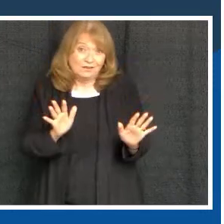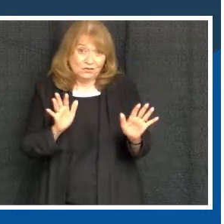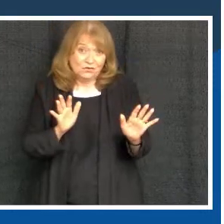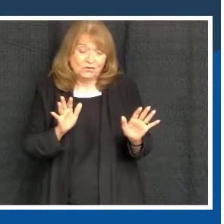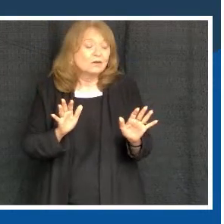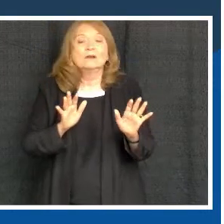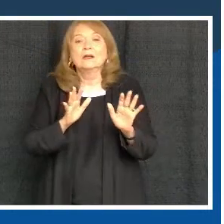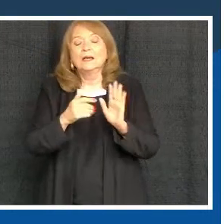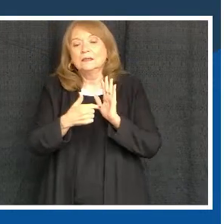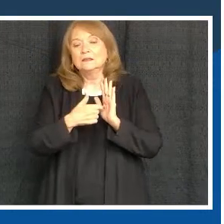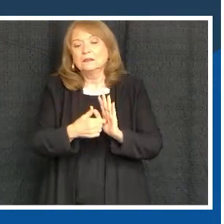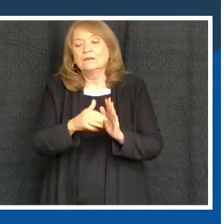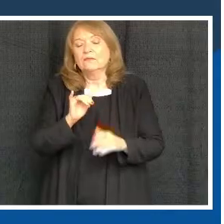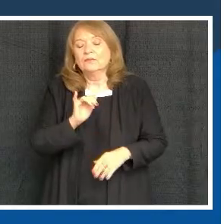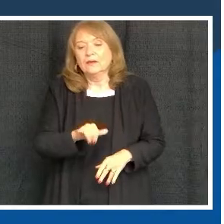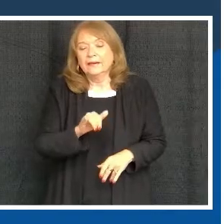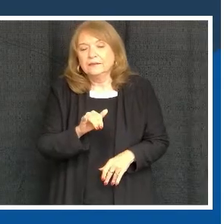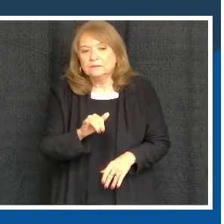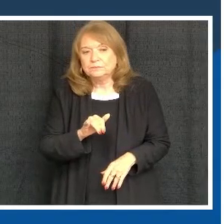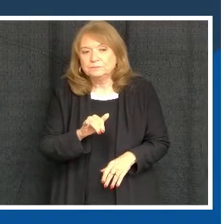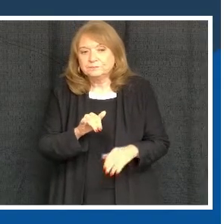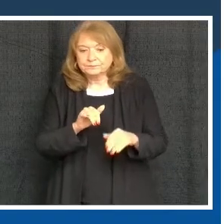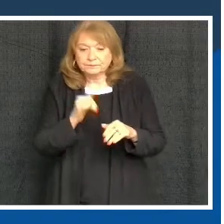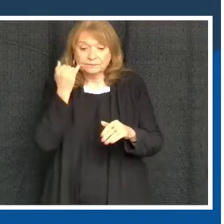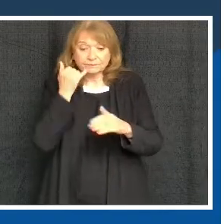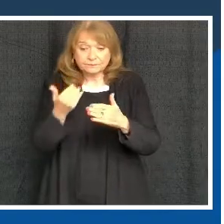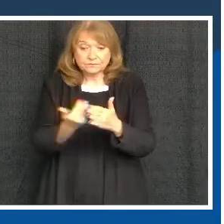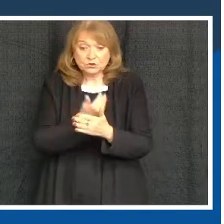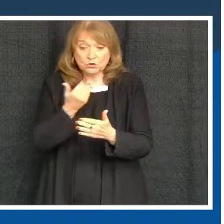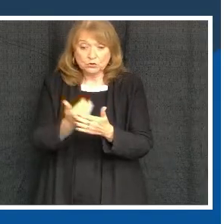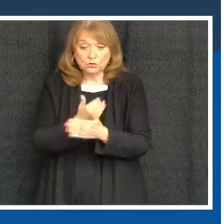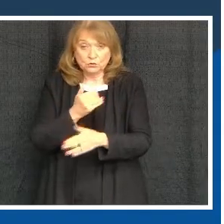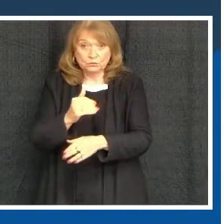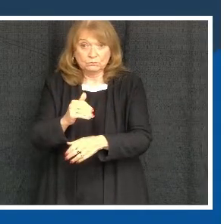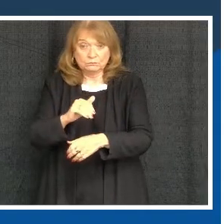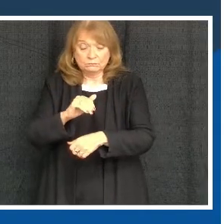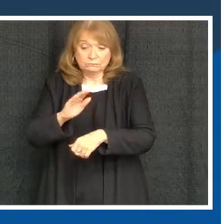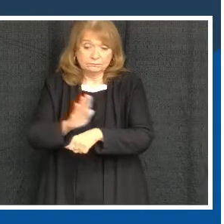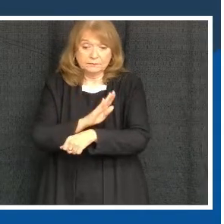specifying that under new commercial developments, that includes